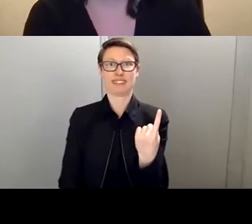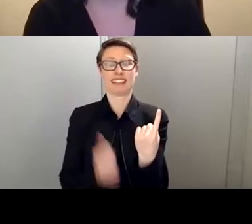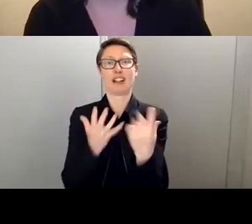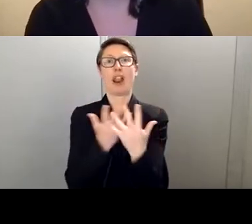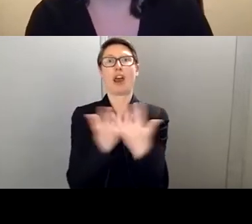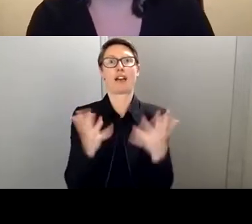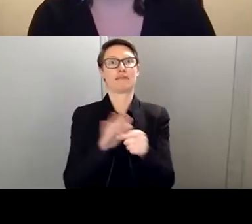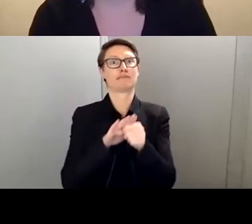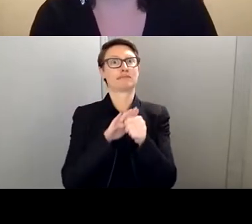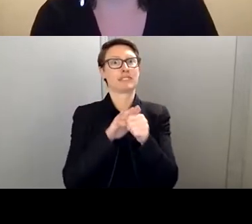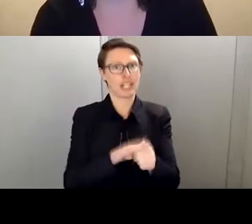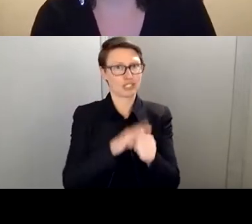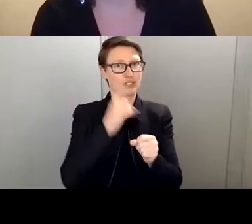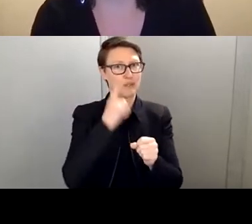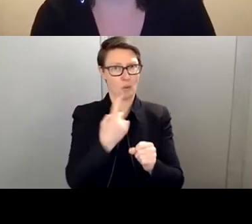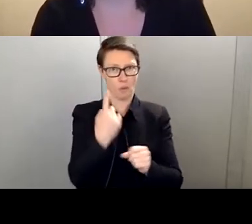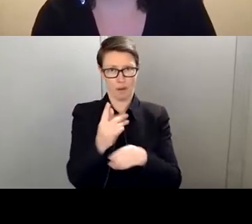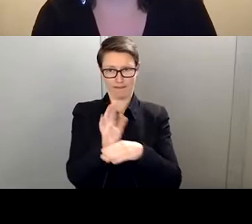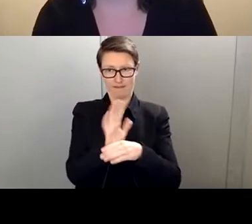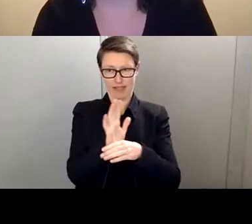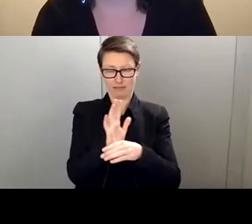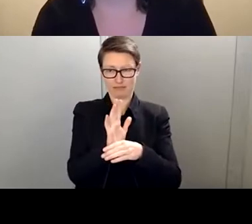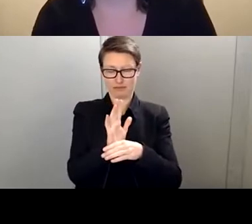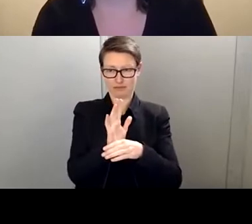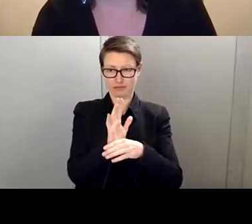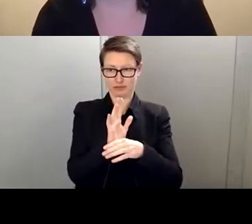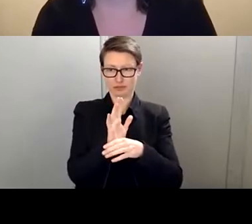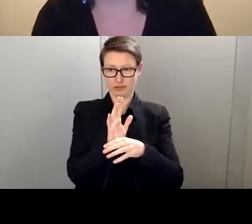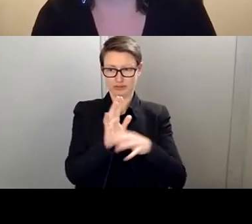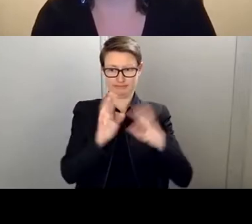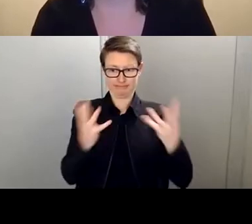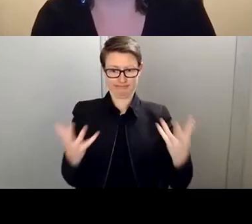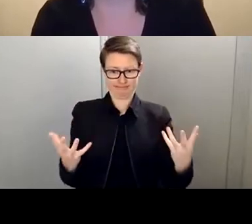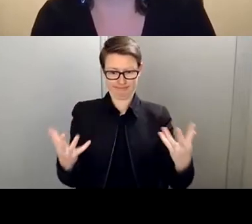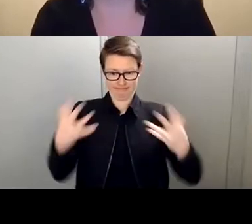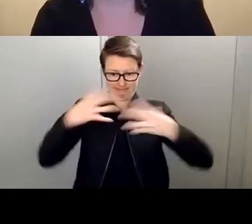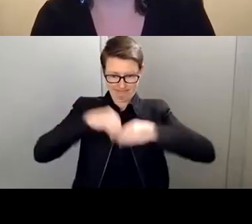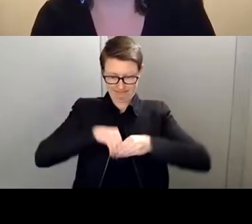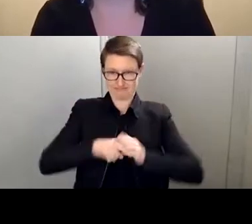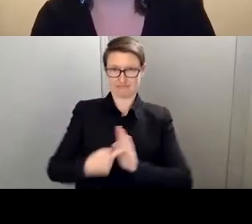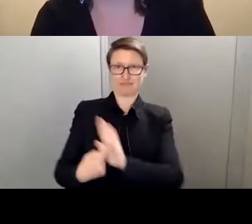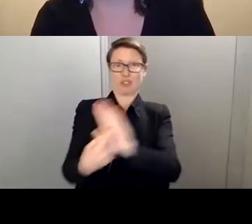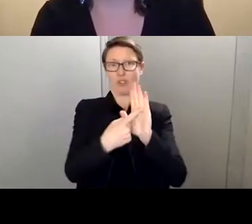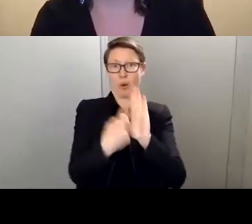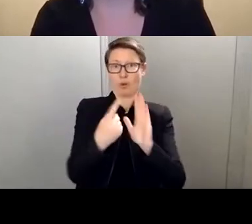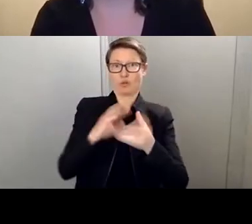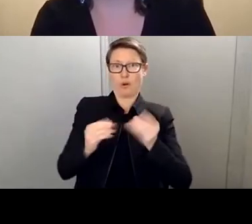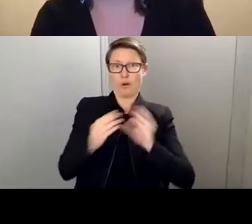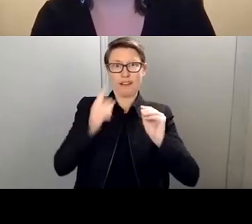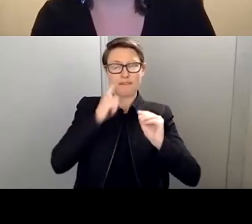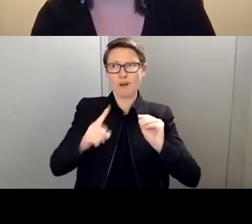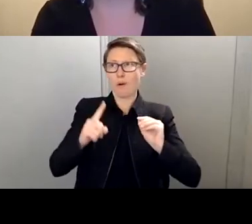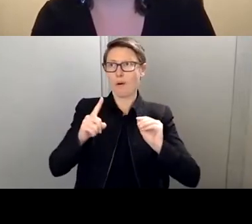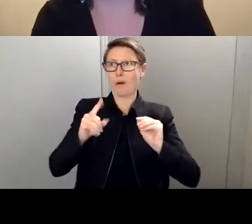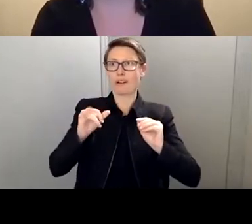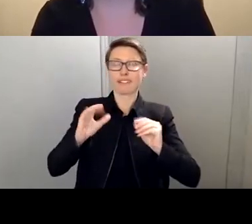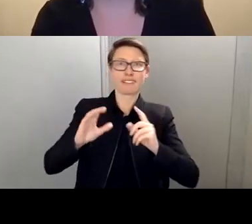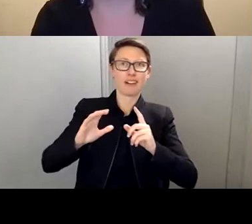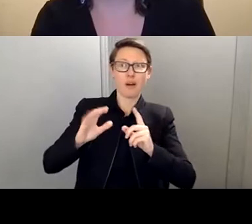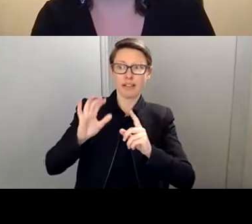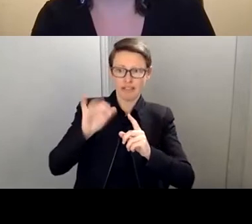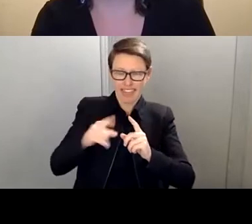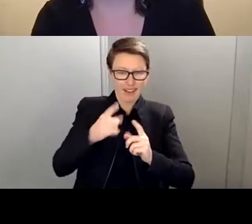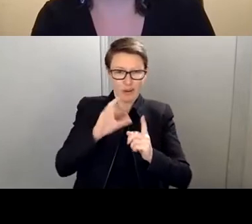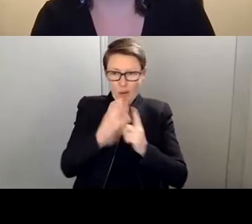and represent the story of this vast diaspora of culture and people and